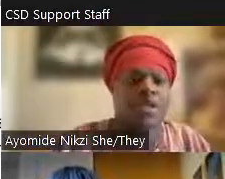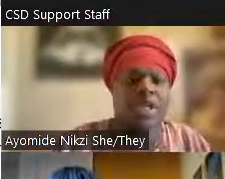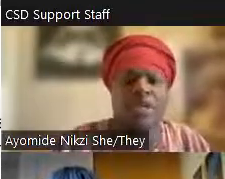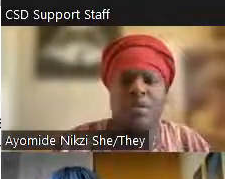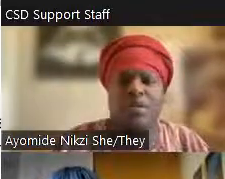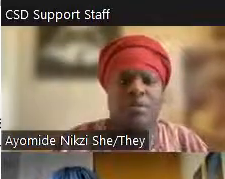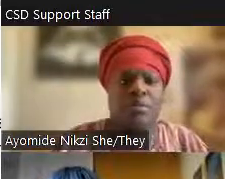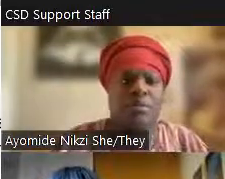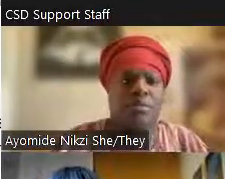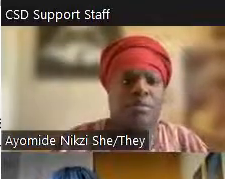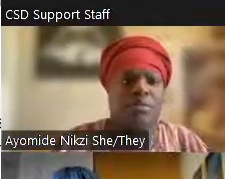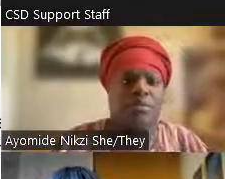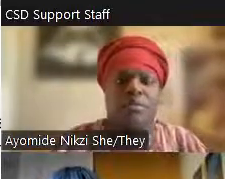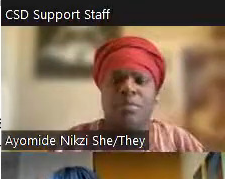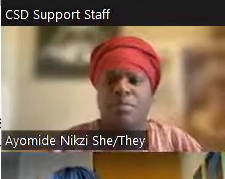Commissioner Glenn?